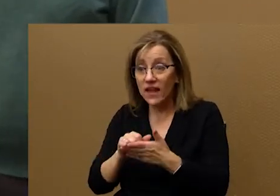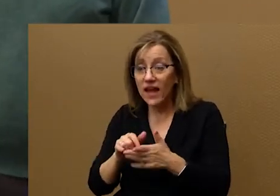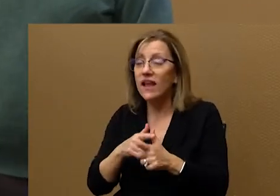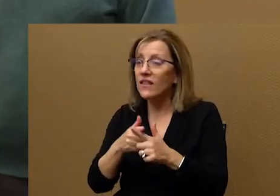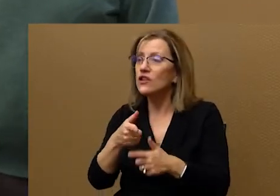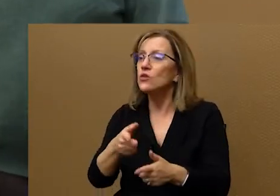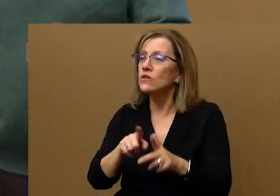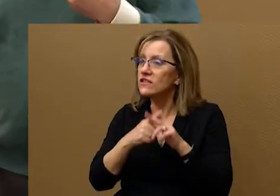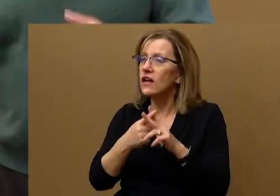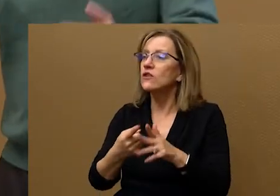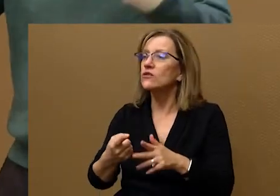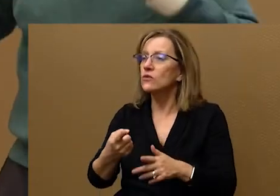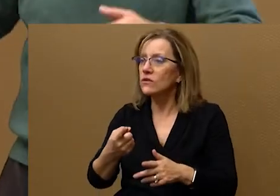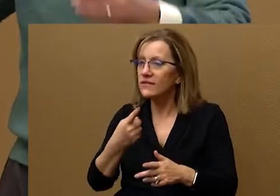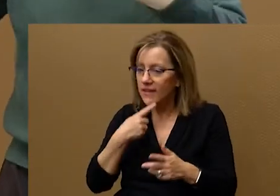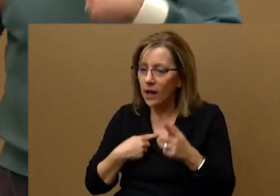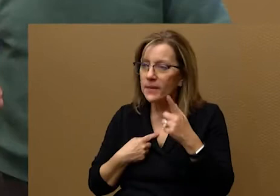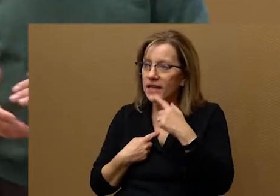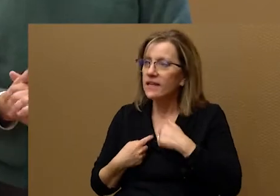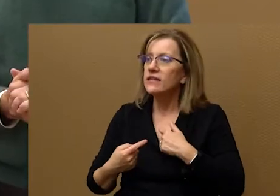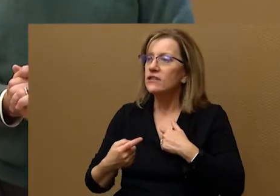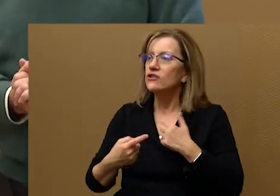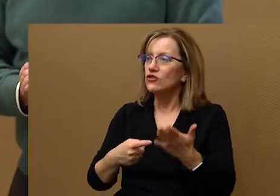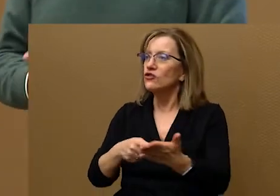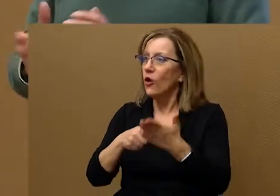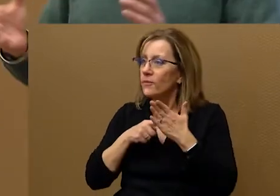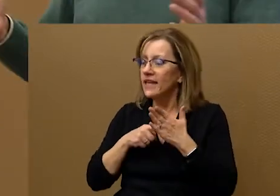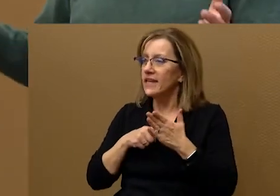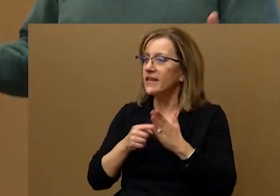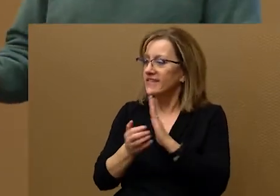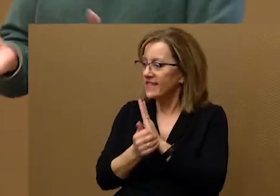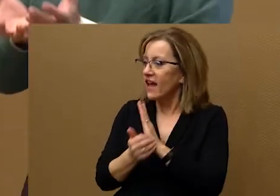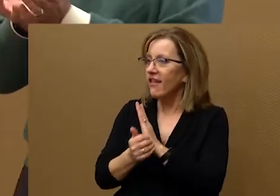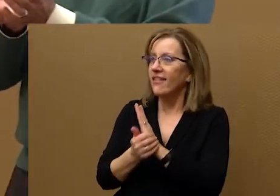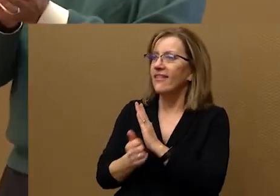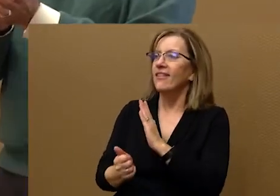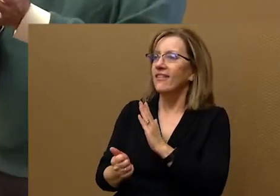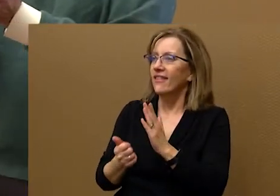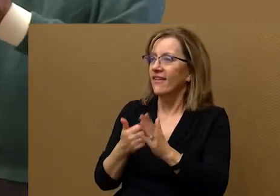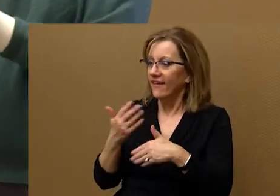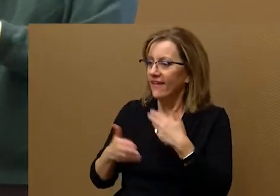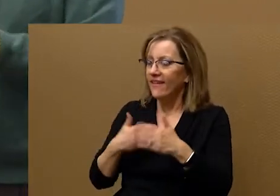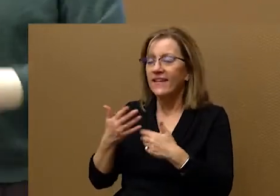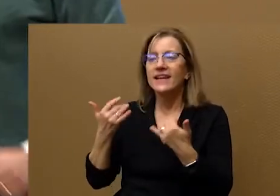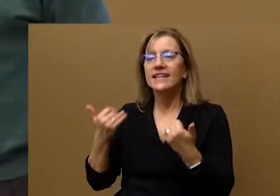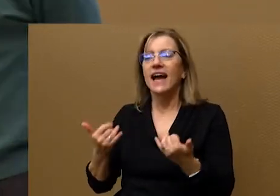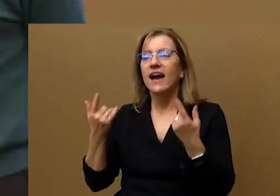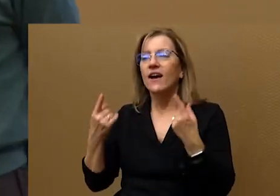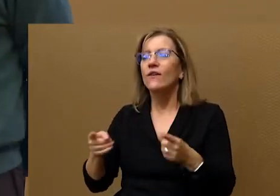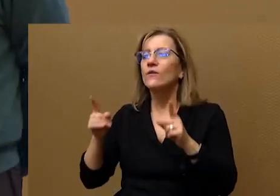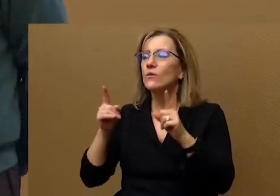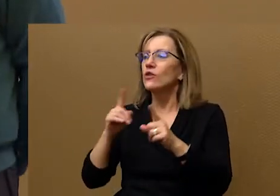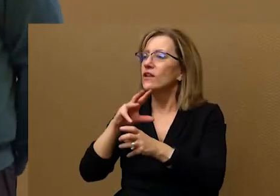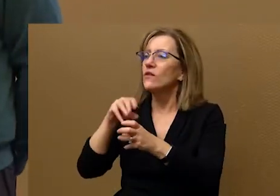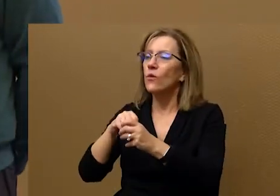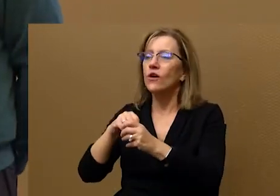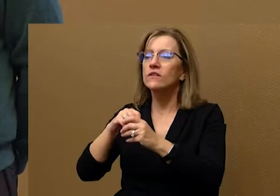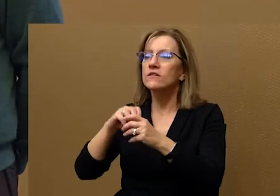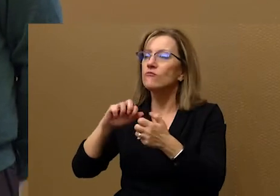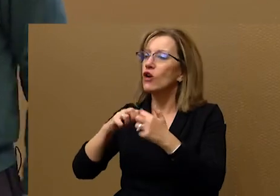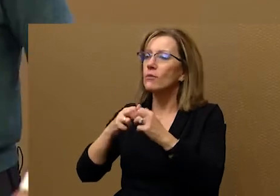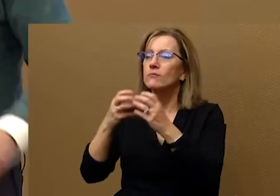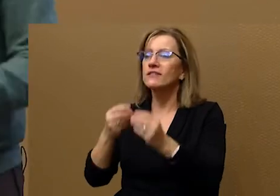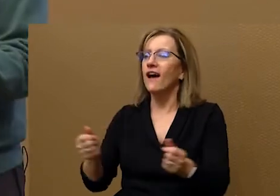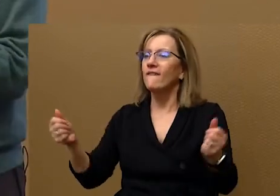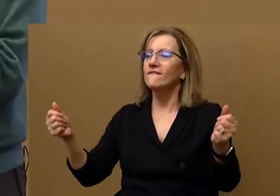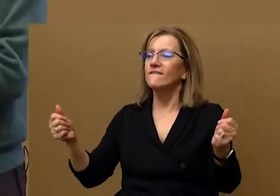back. And once you're giving me skill language back, we are now in the world of problem solving. We